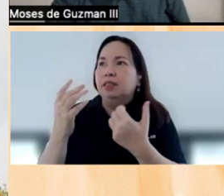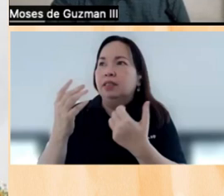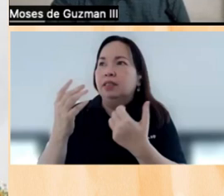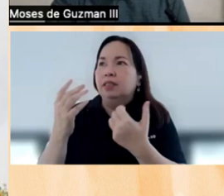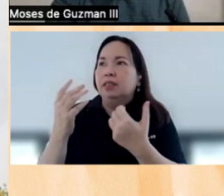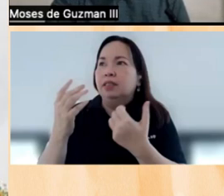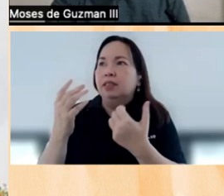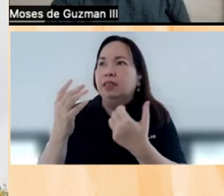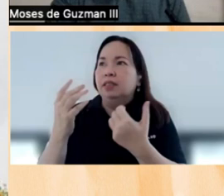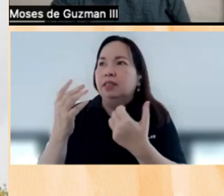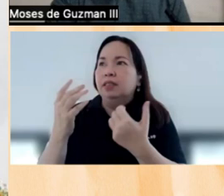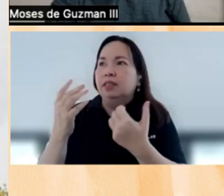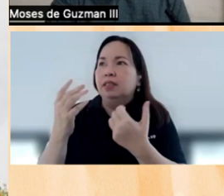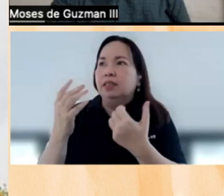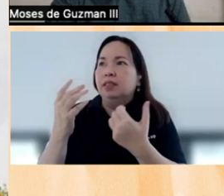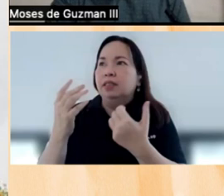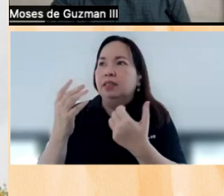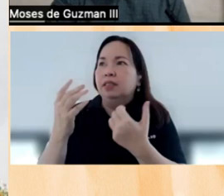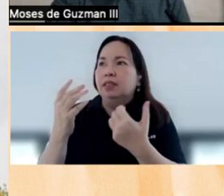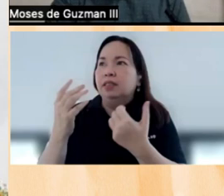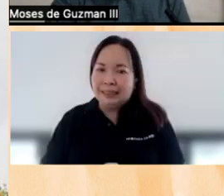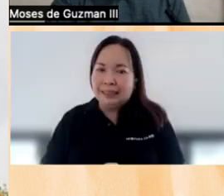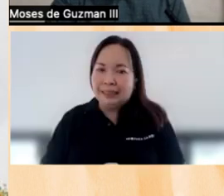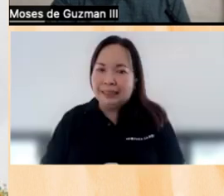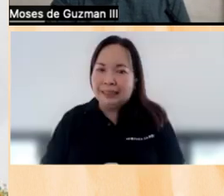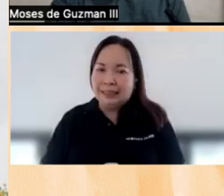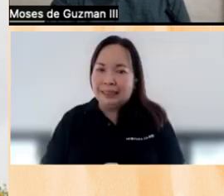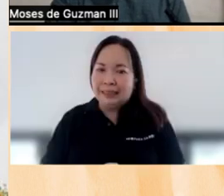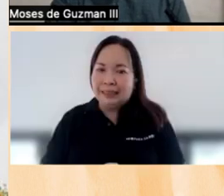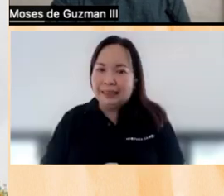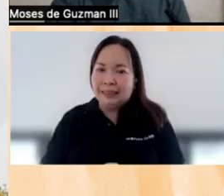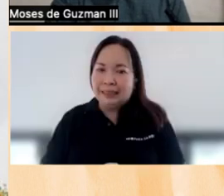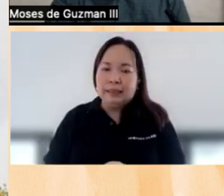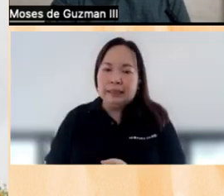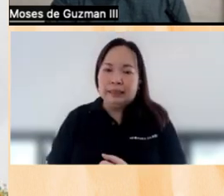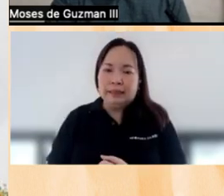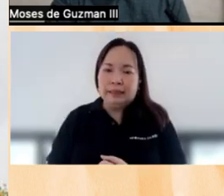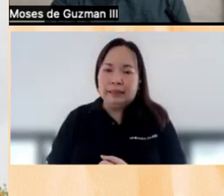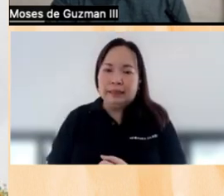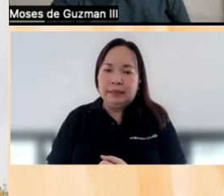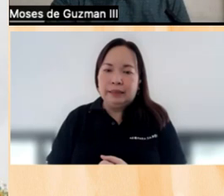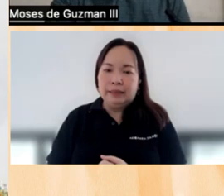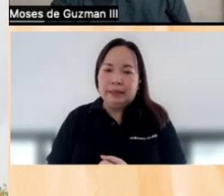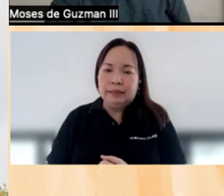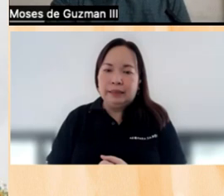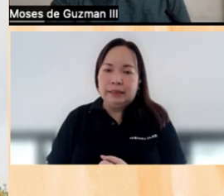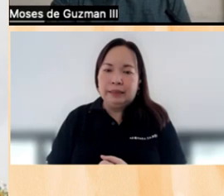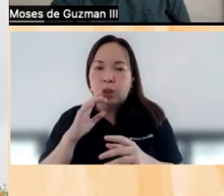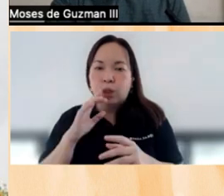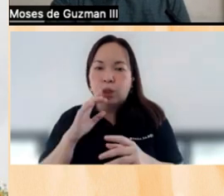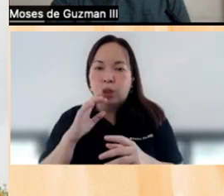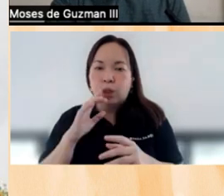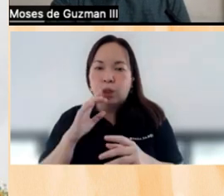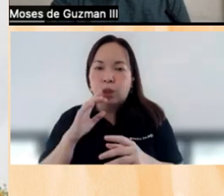and community, having supportive relationships, access to mental health care, and